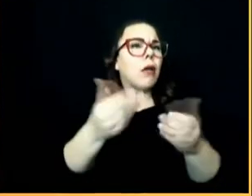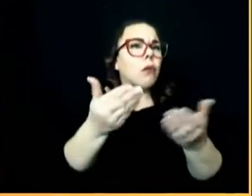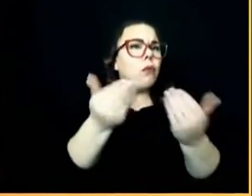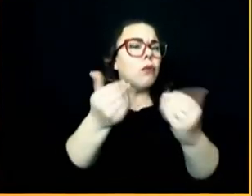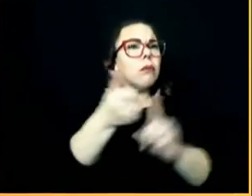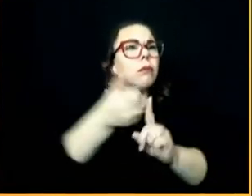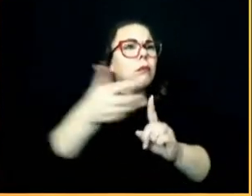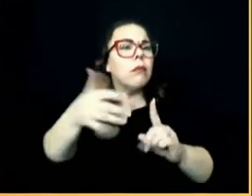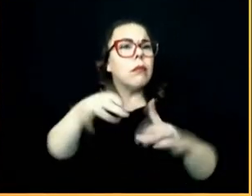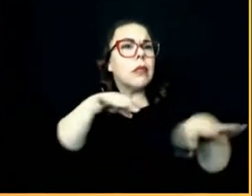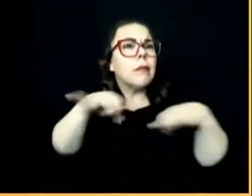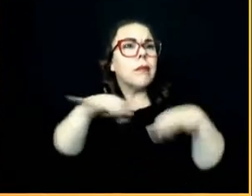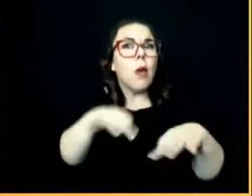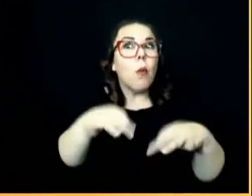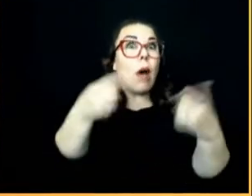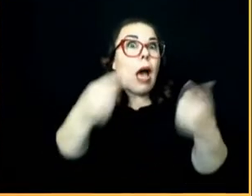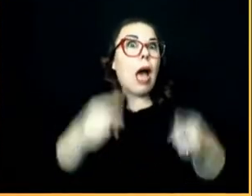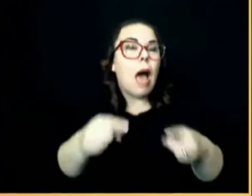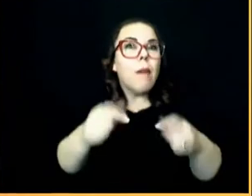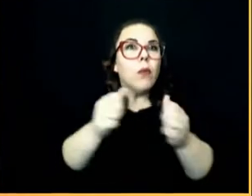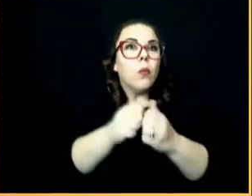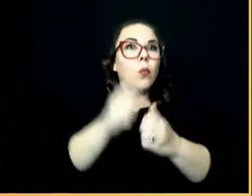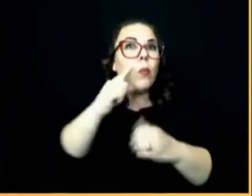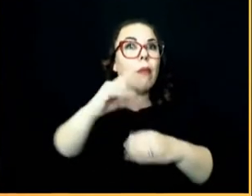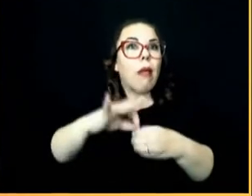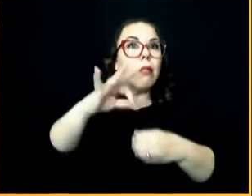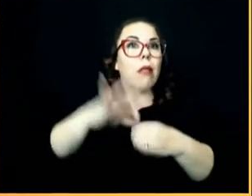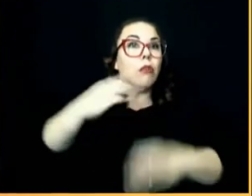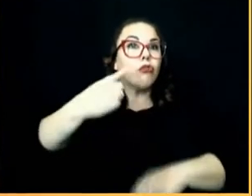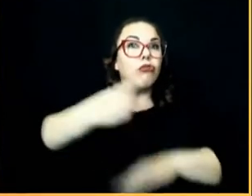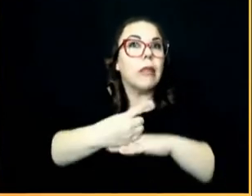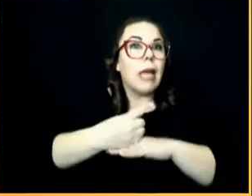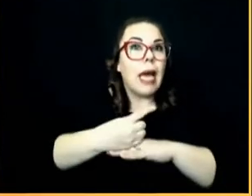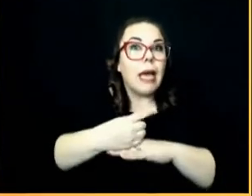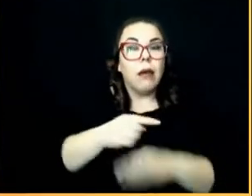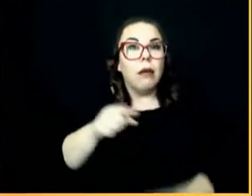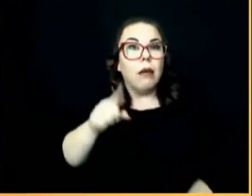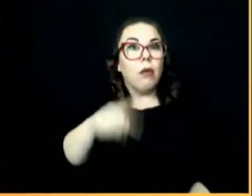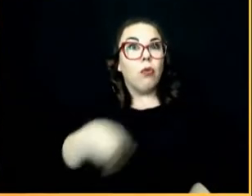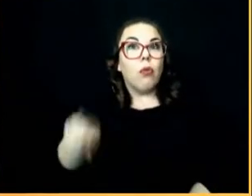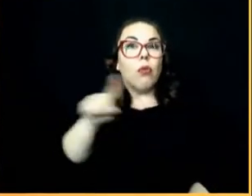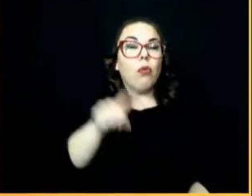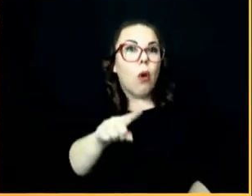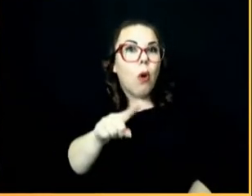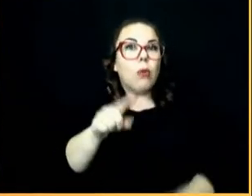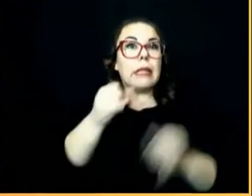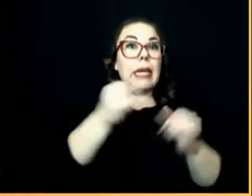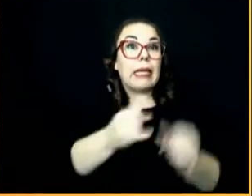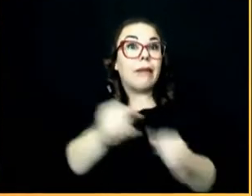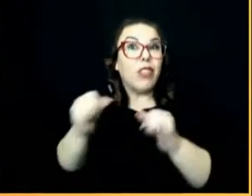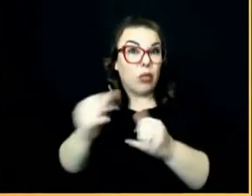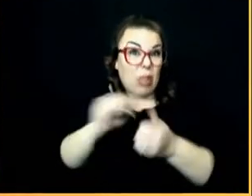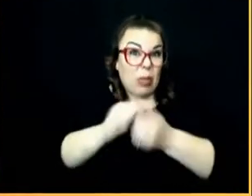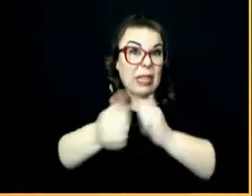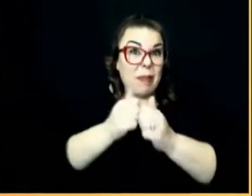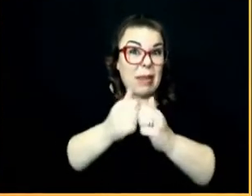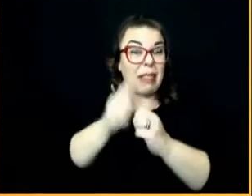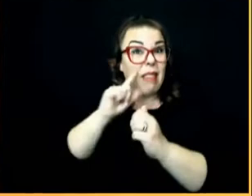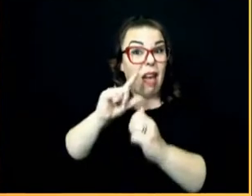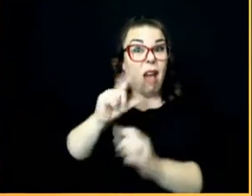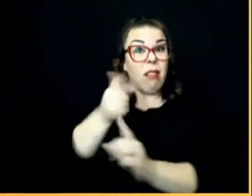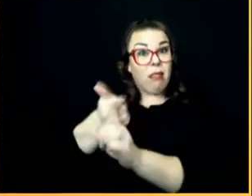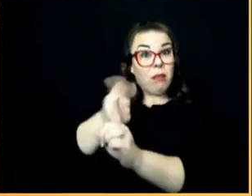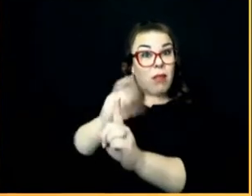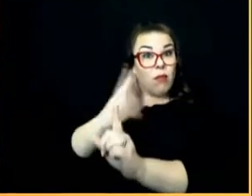with the number of trans people that had all of these electoral wins in places that are not only where you would